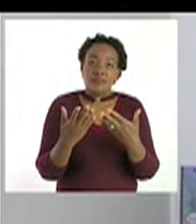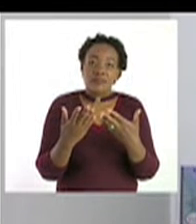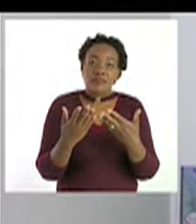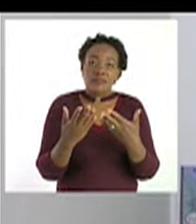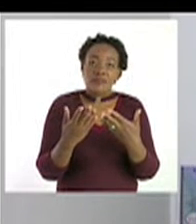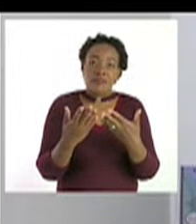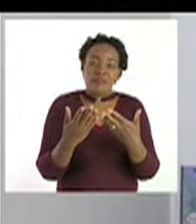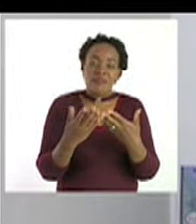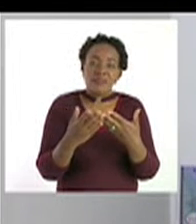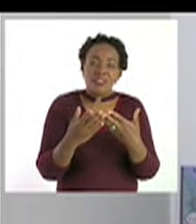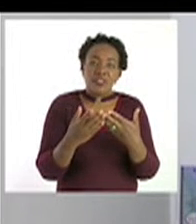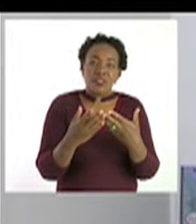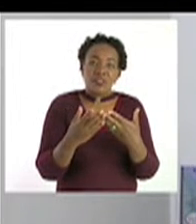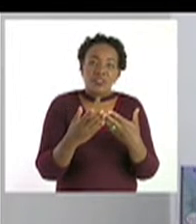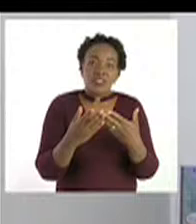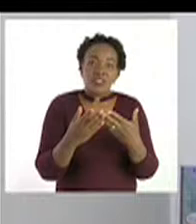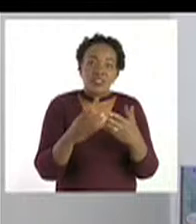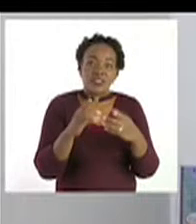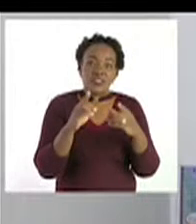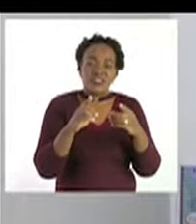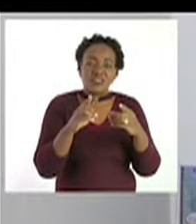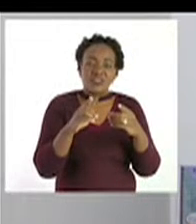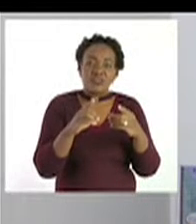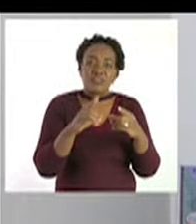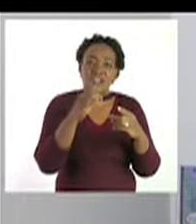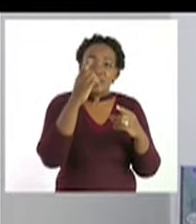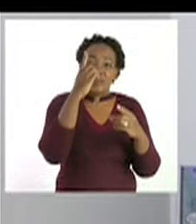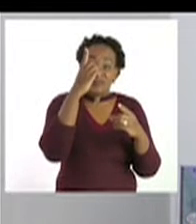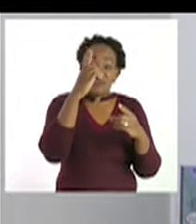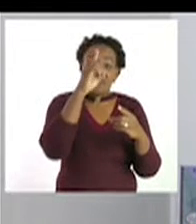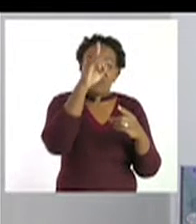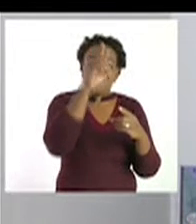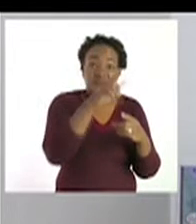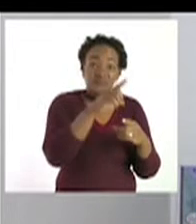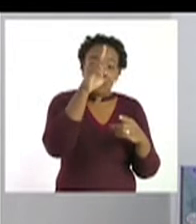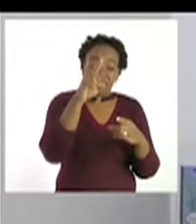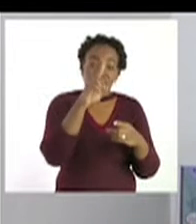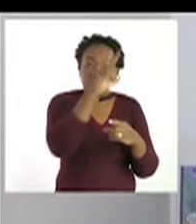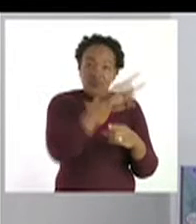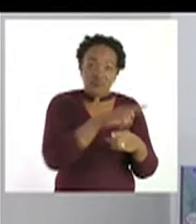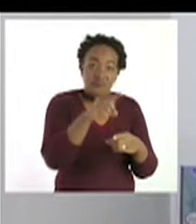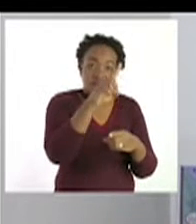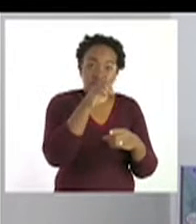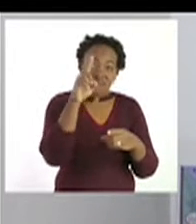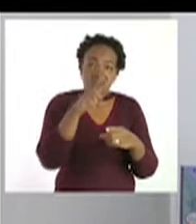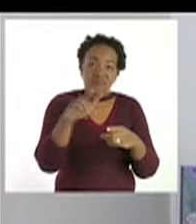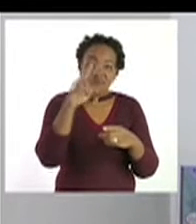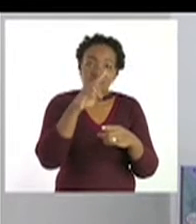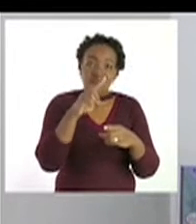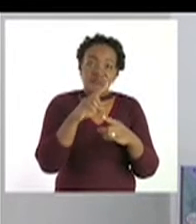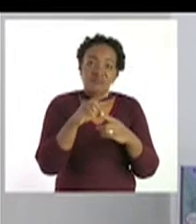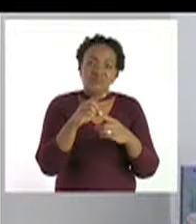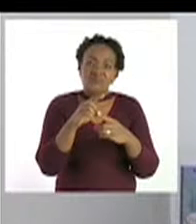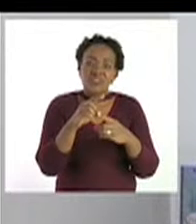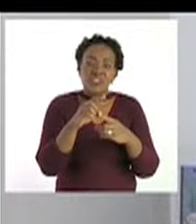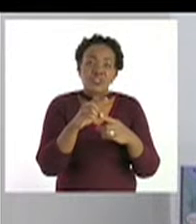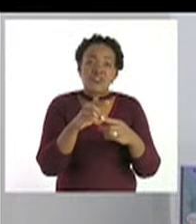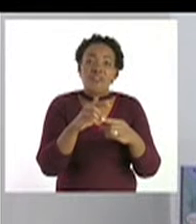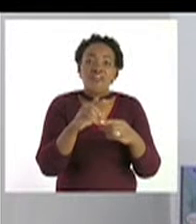have 2 circles. Okay. First, we want to